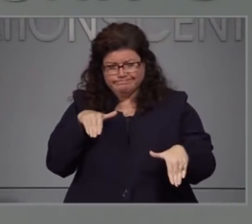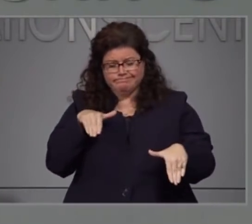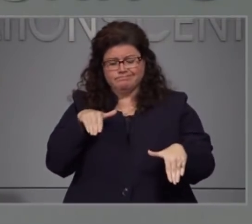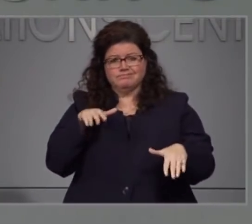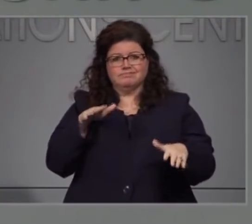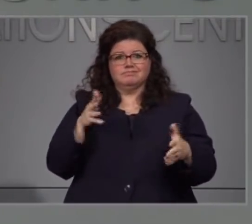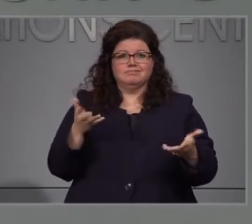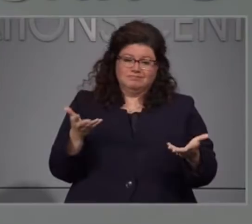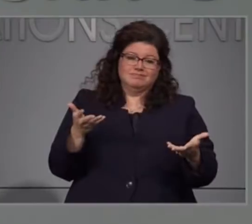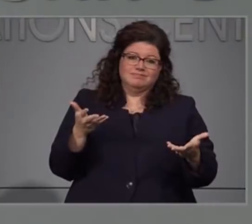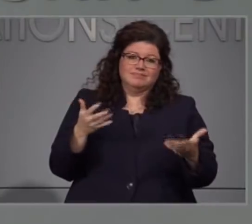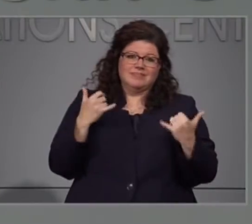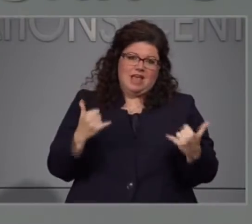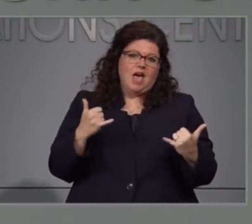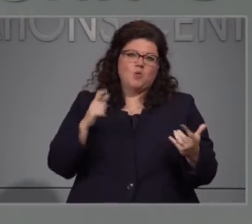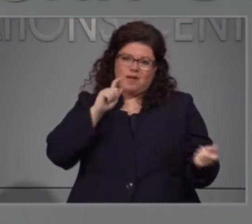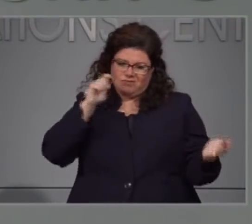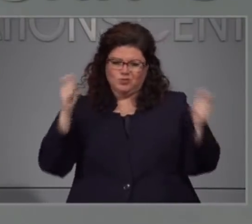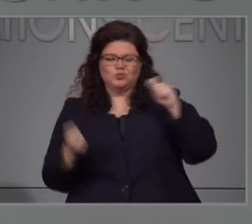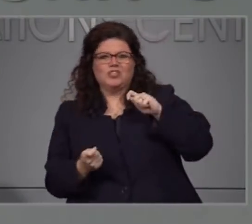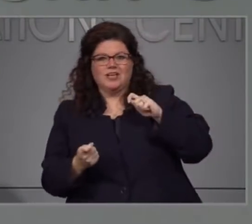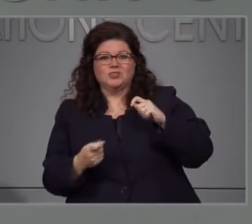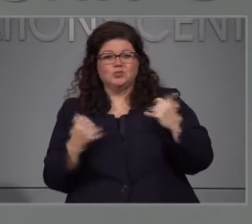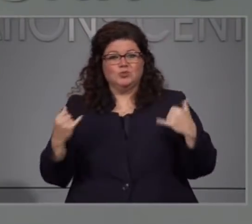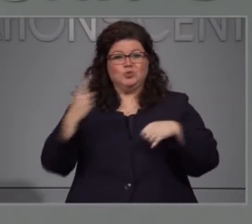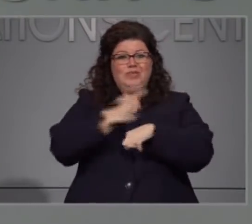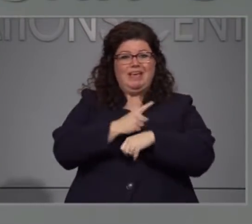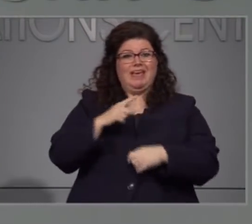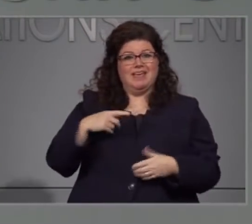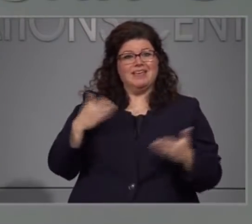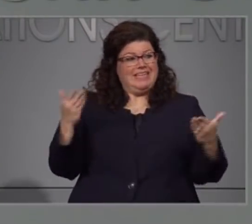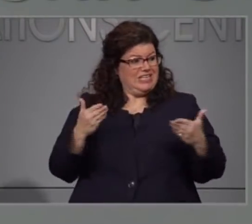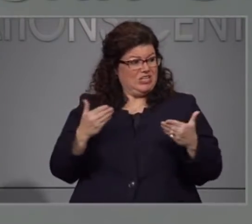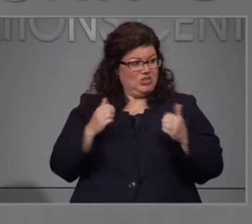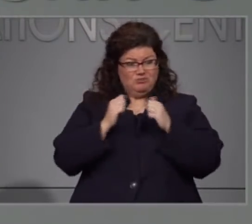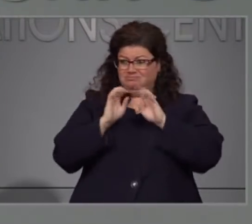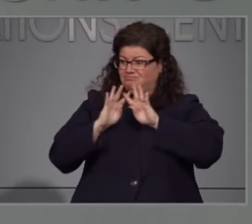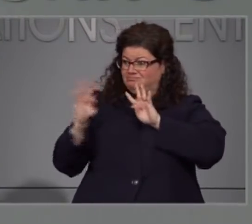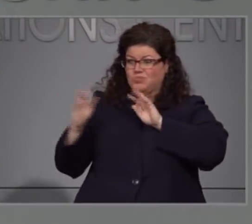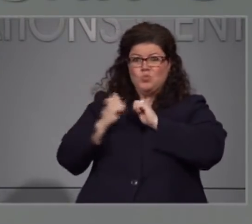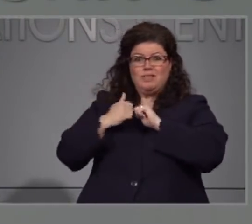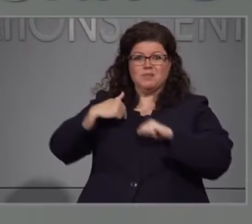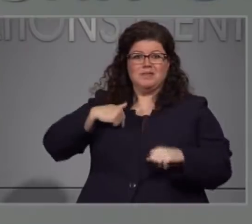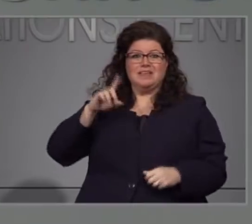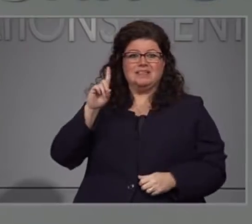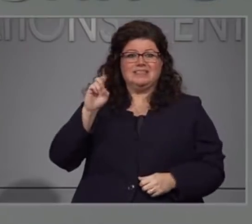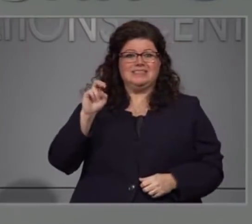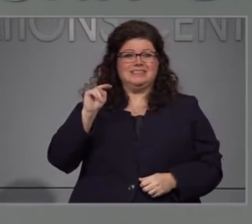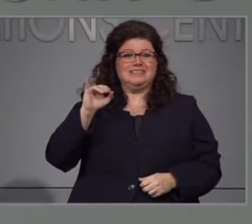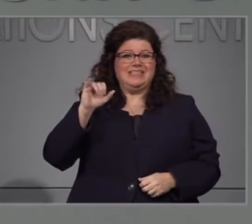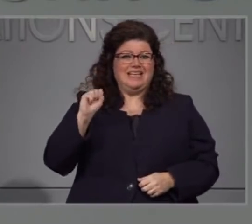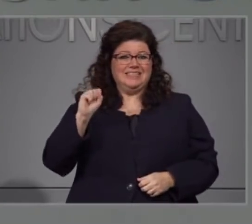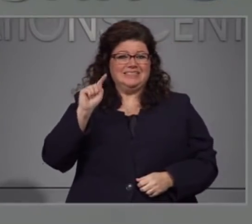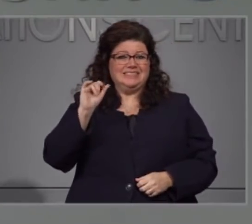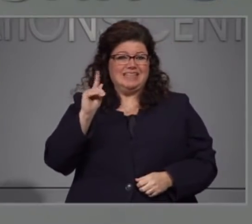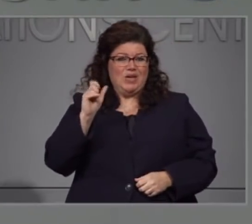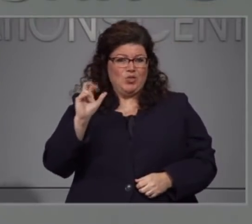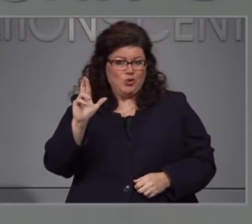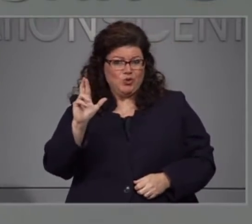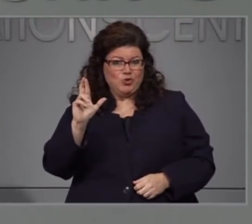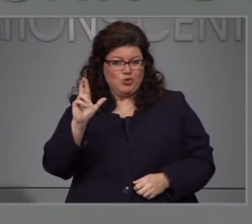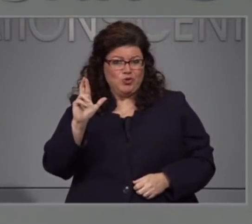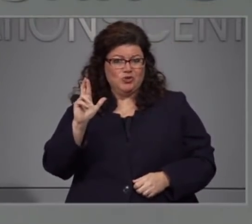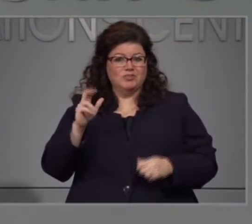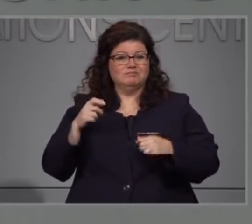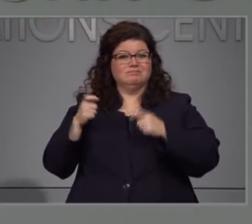Today I'm pleased to be joined by Dennis Taylor, the president of the North Carolina Nurses Association, and Gene Woods,